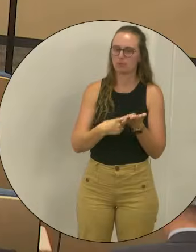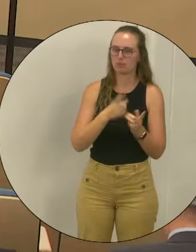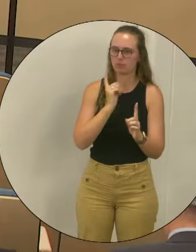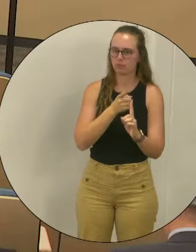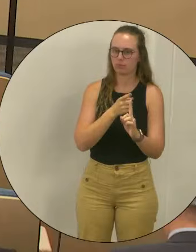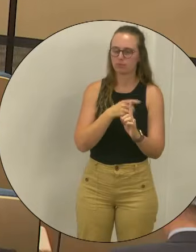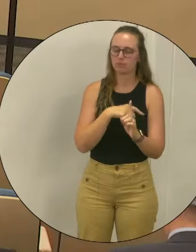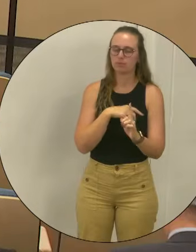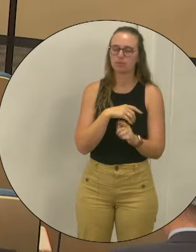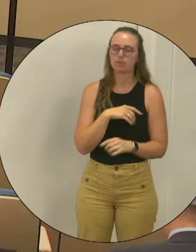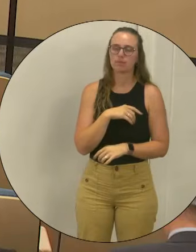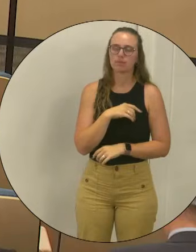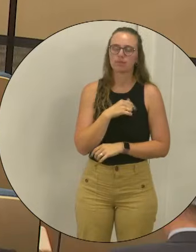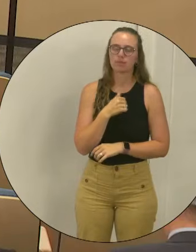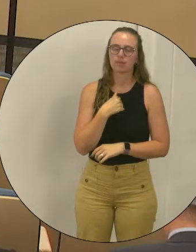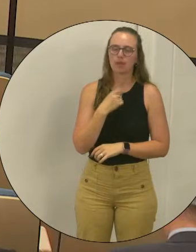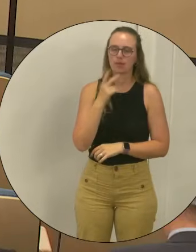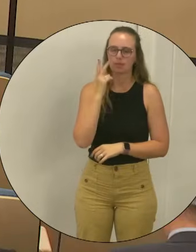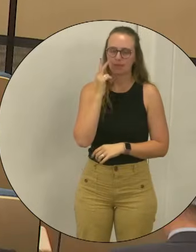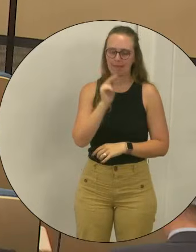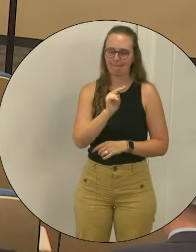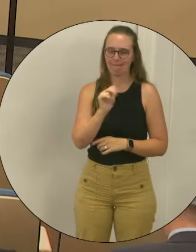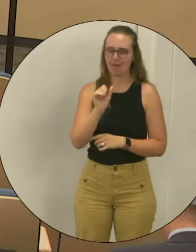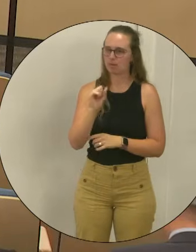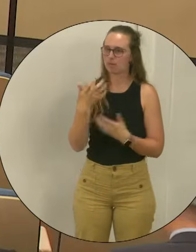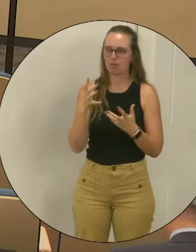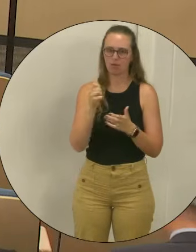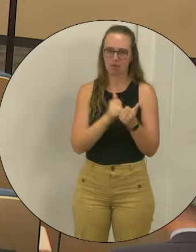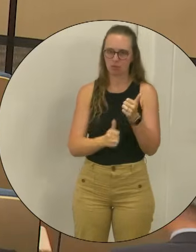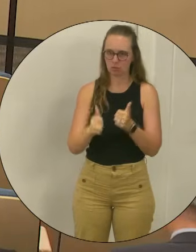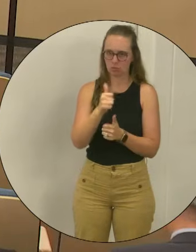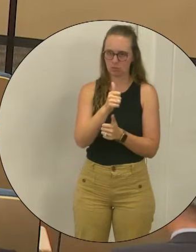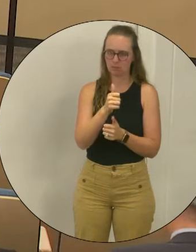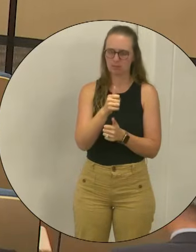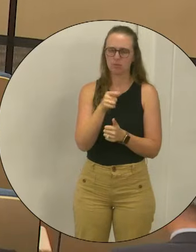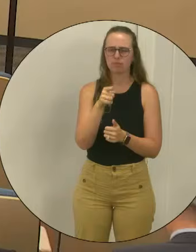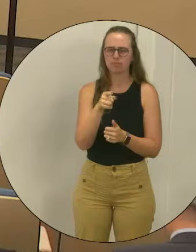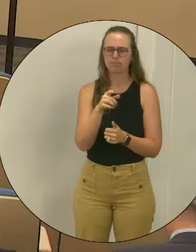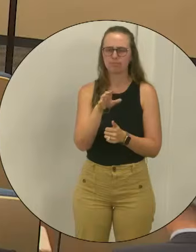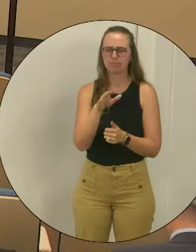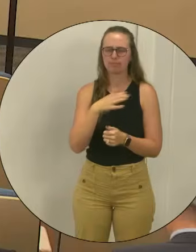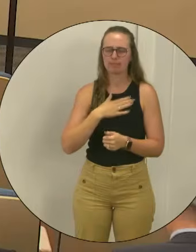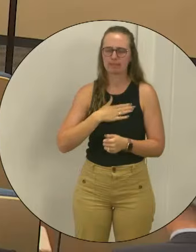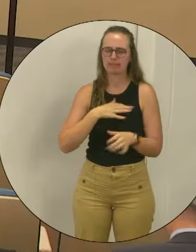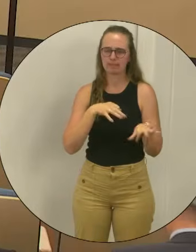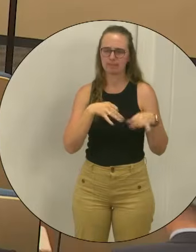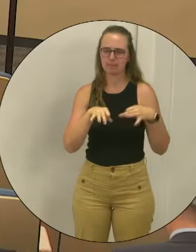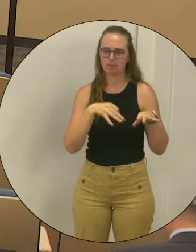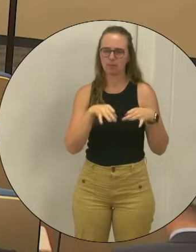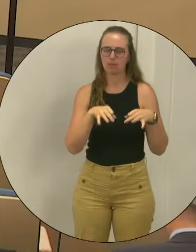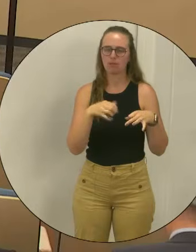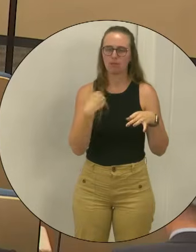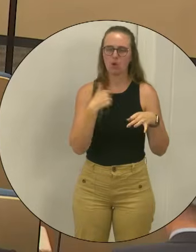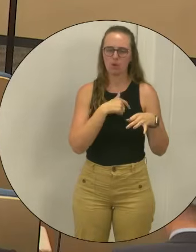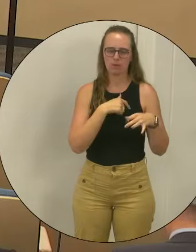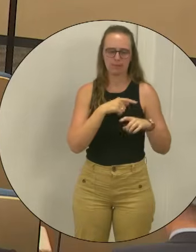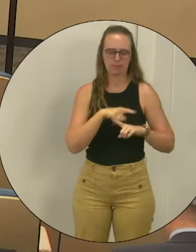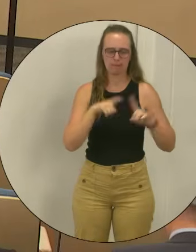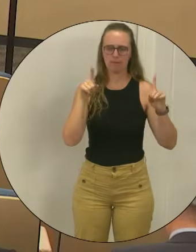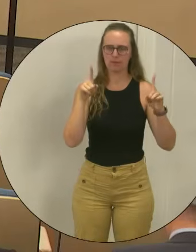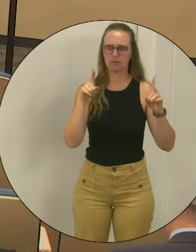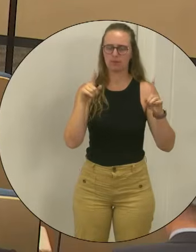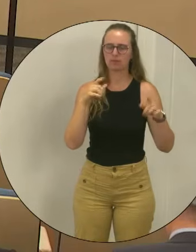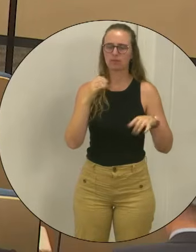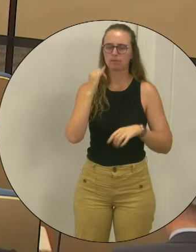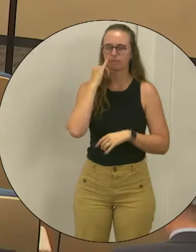state. And I see it, NAS already has it as a priority. Can you kind of explain a little bit what our difference would be